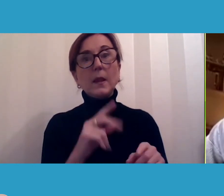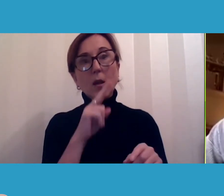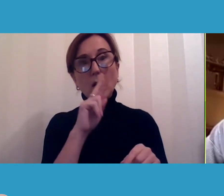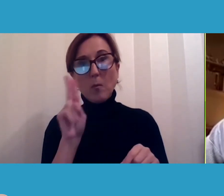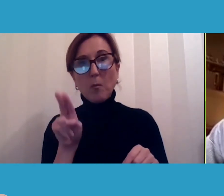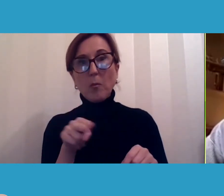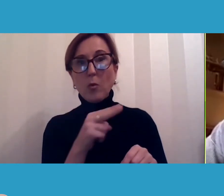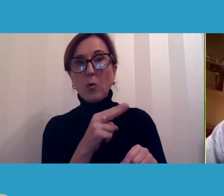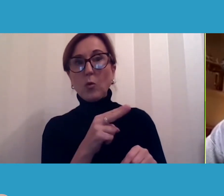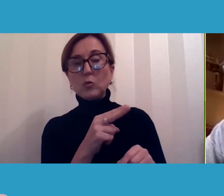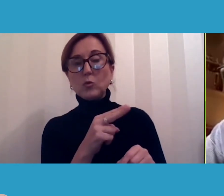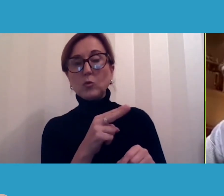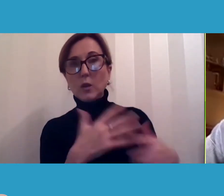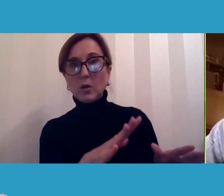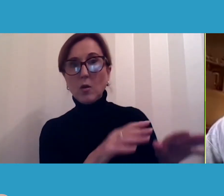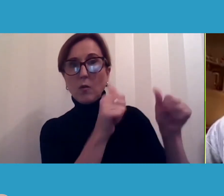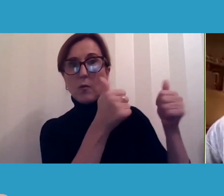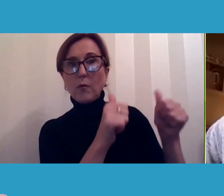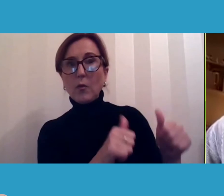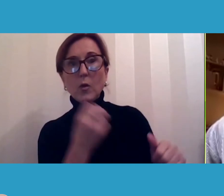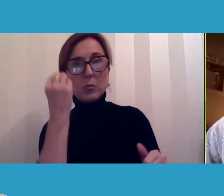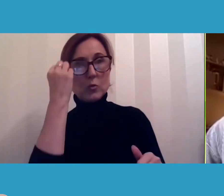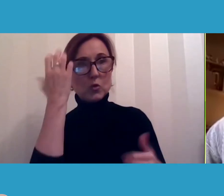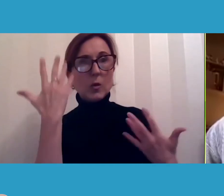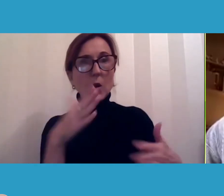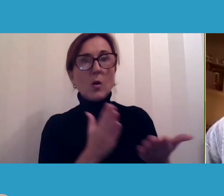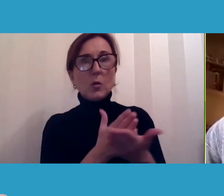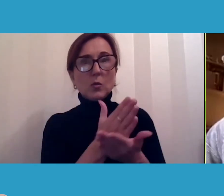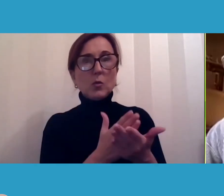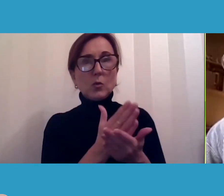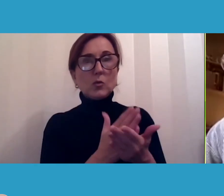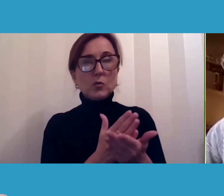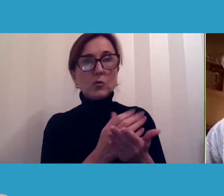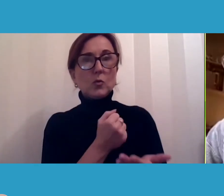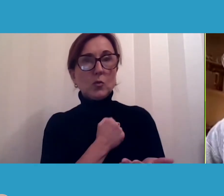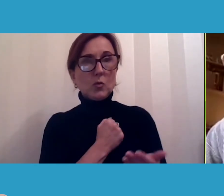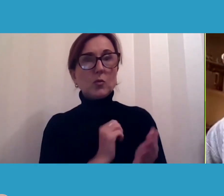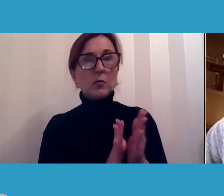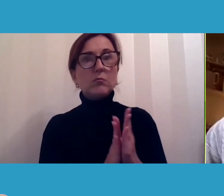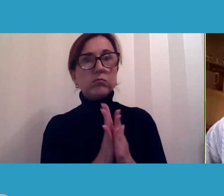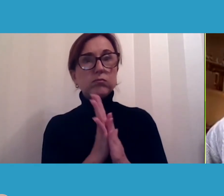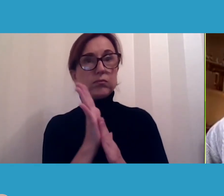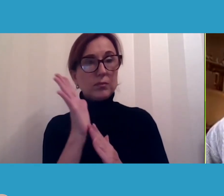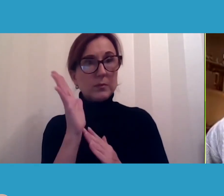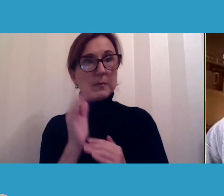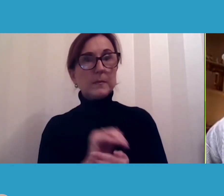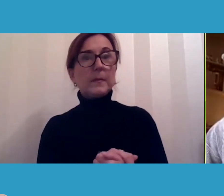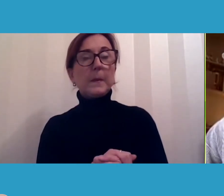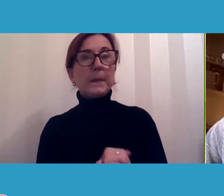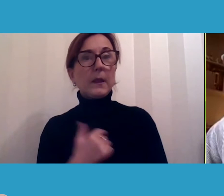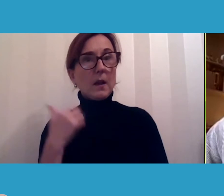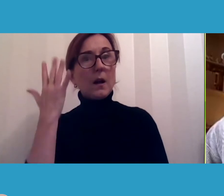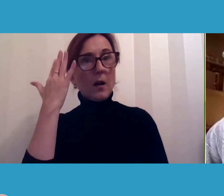picture. So it seems that public approach and the approach of law enforcement officers is